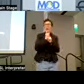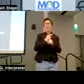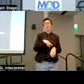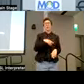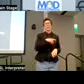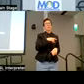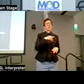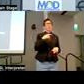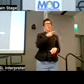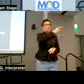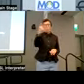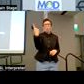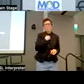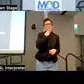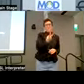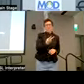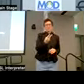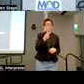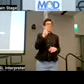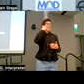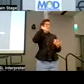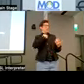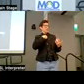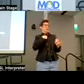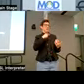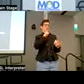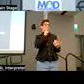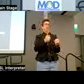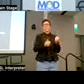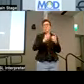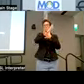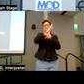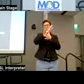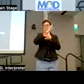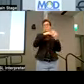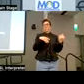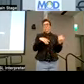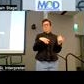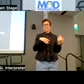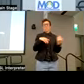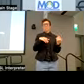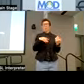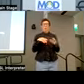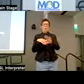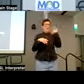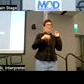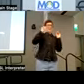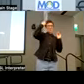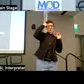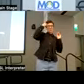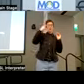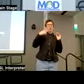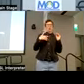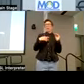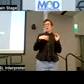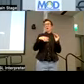a voice and you'll always have a voice. And that, that to me is really, really the most important thing that I can leave this administration, because I think I